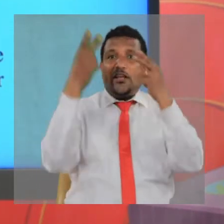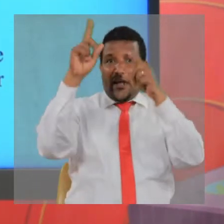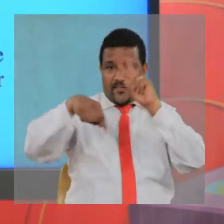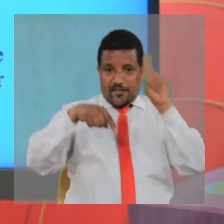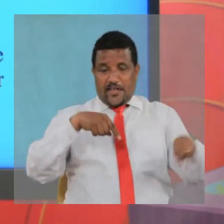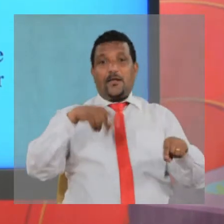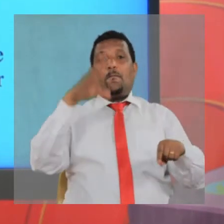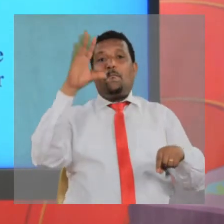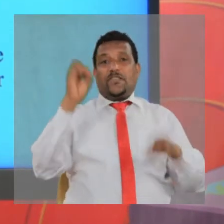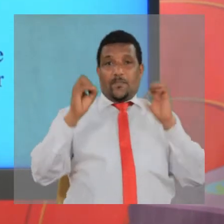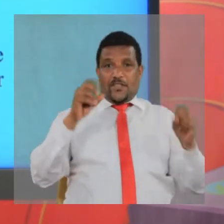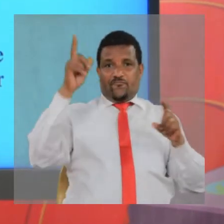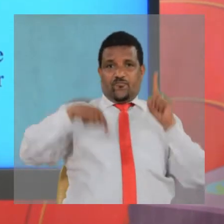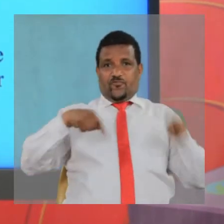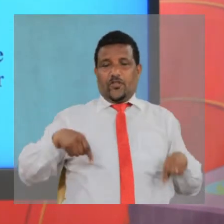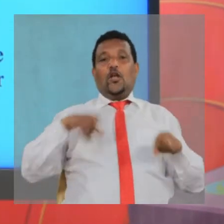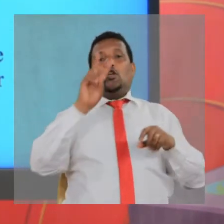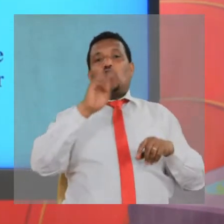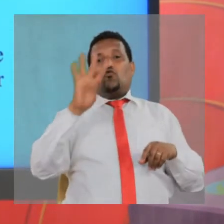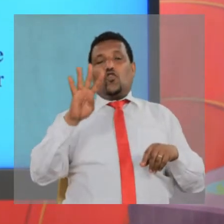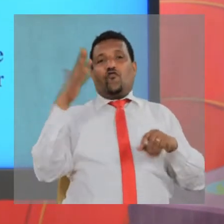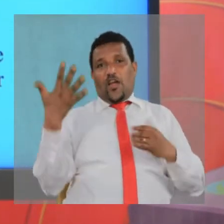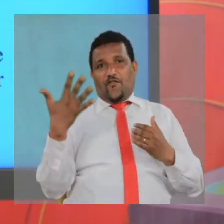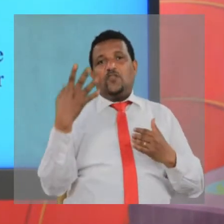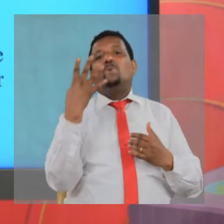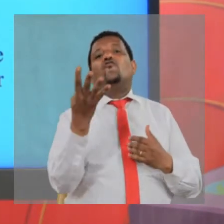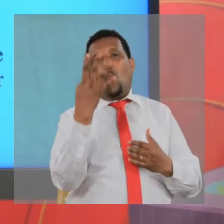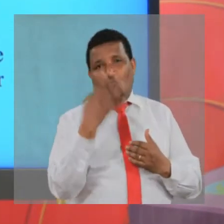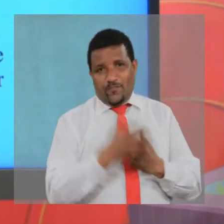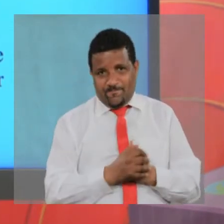for percent, 20 for 5, then we left with 4.